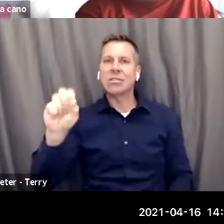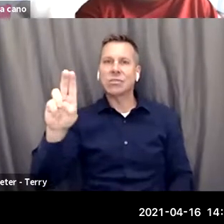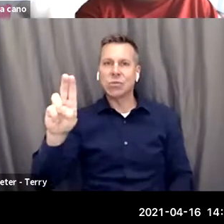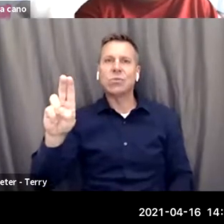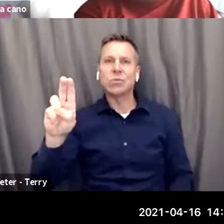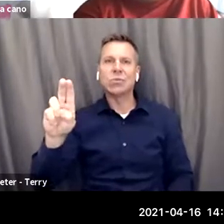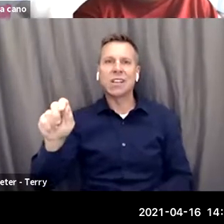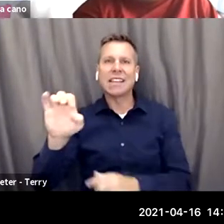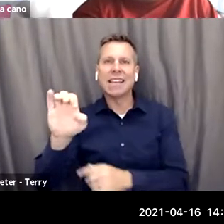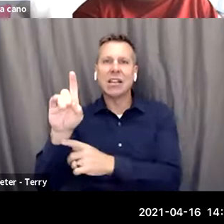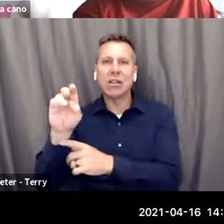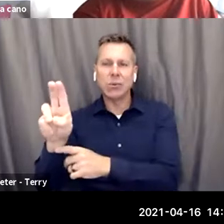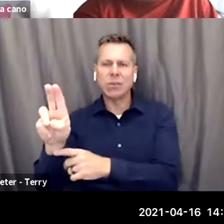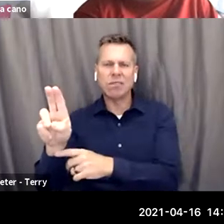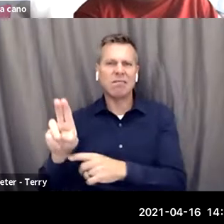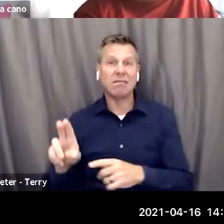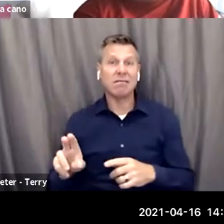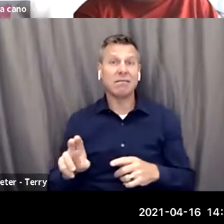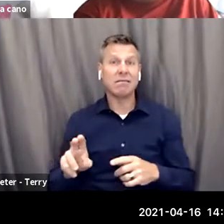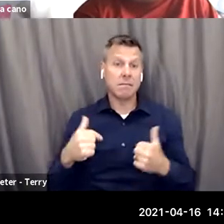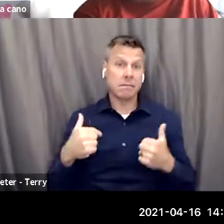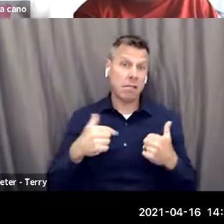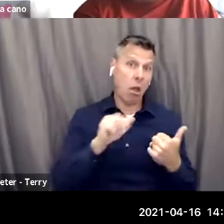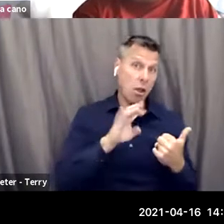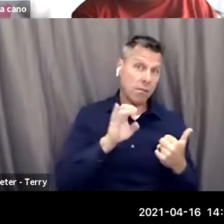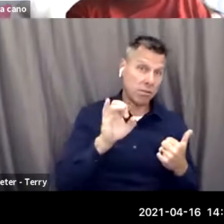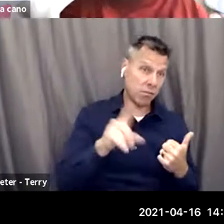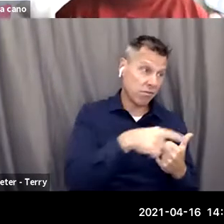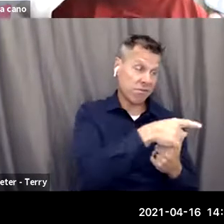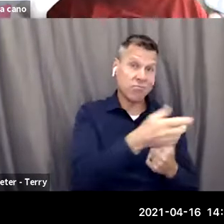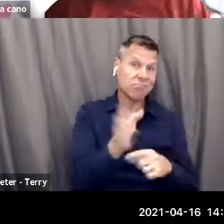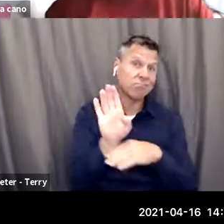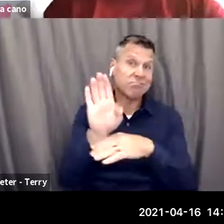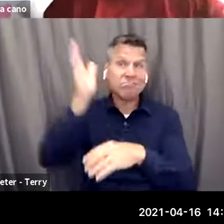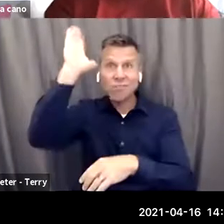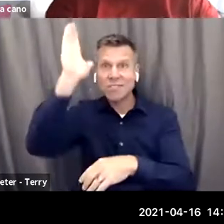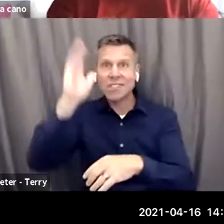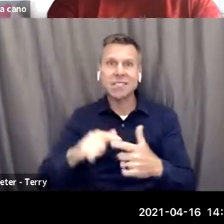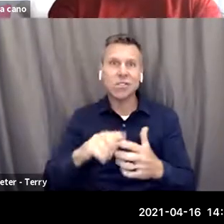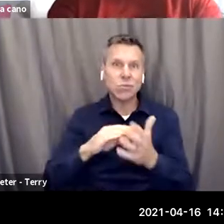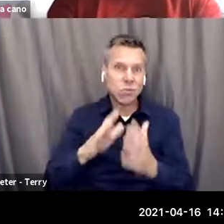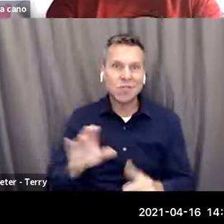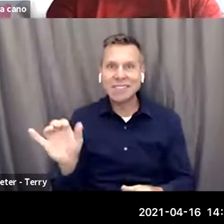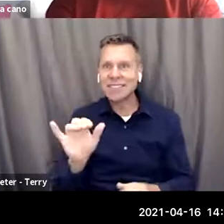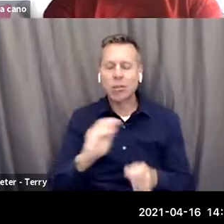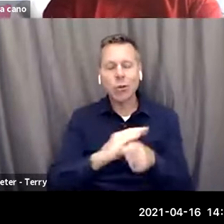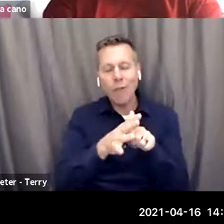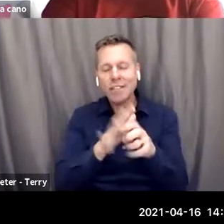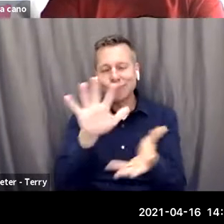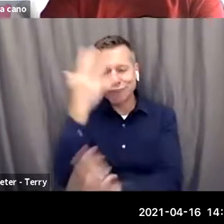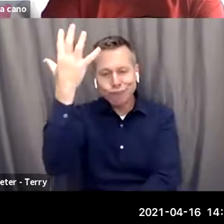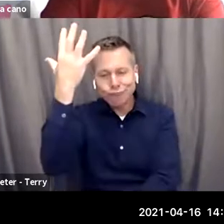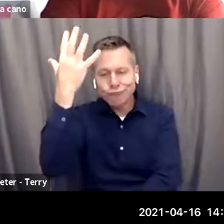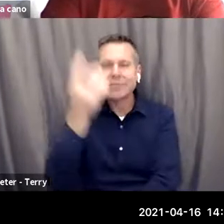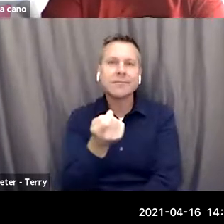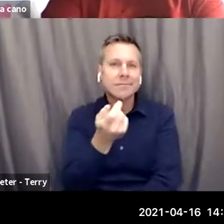does presentations. Our students do presentations. When COVID kind of has thrown a wrench in everything. But when we